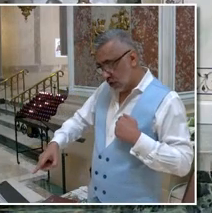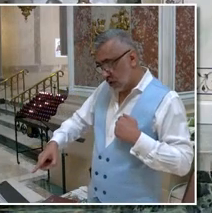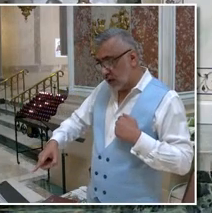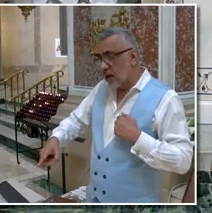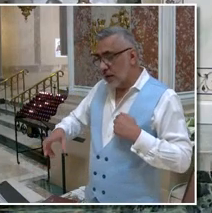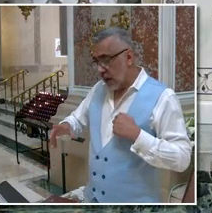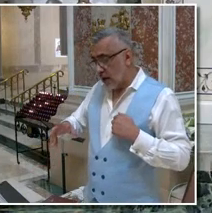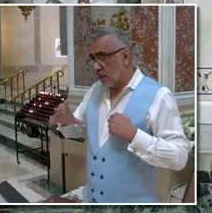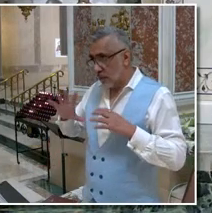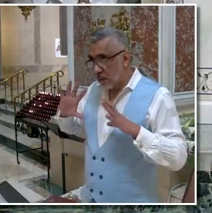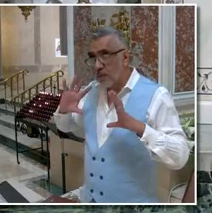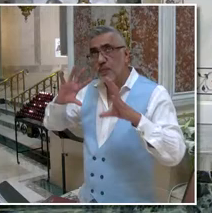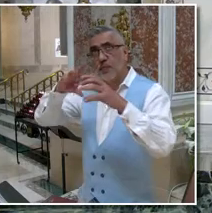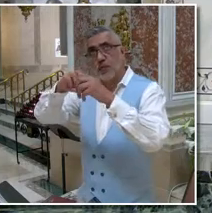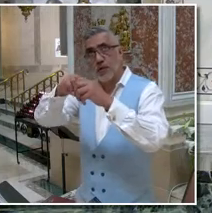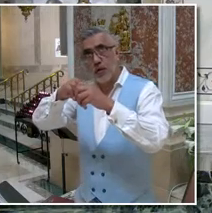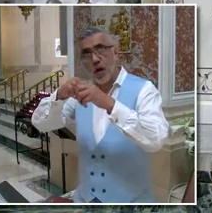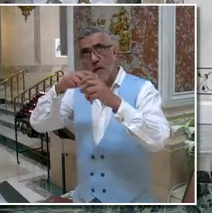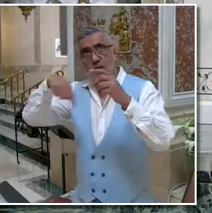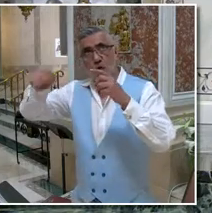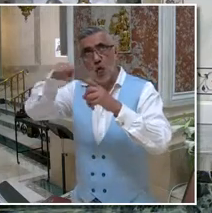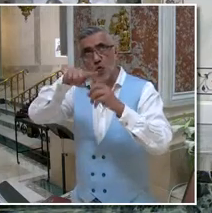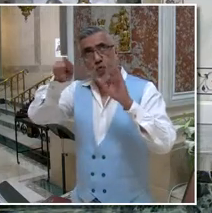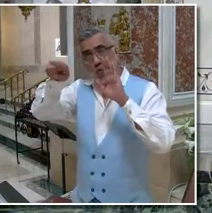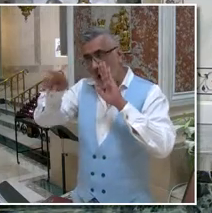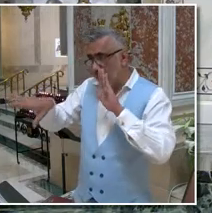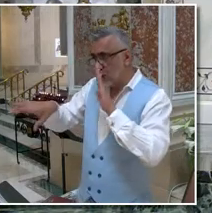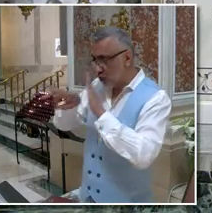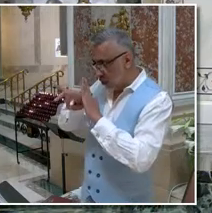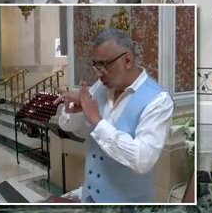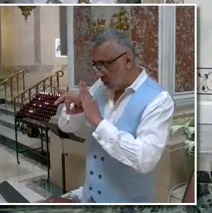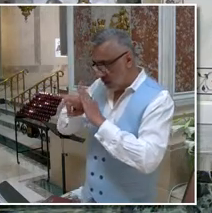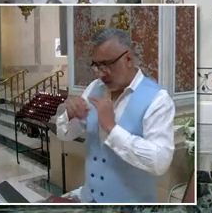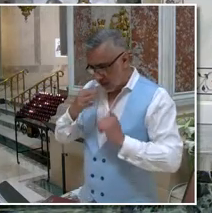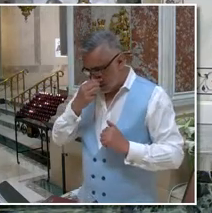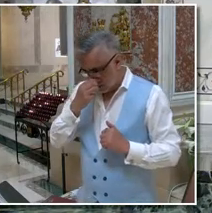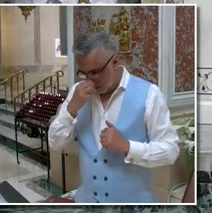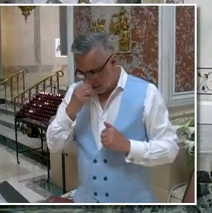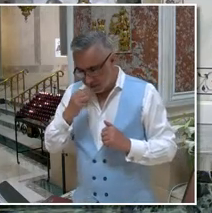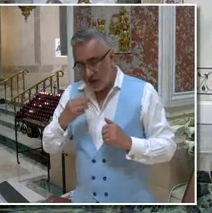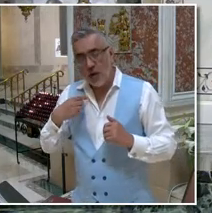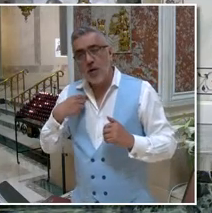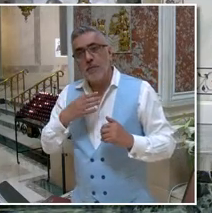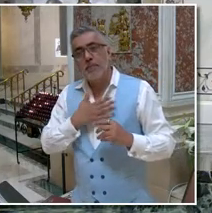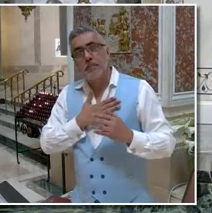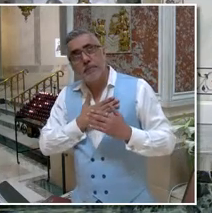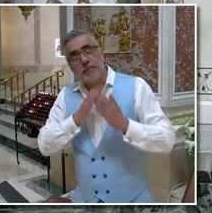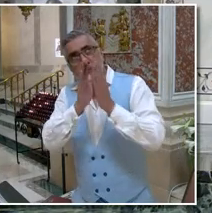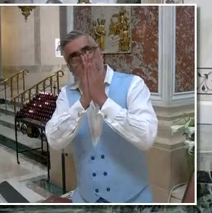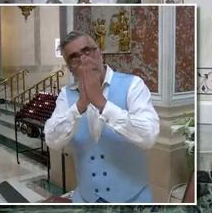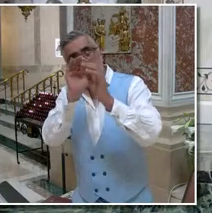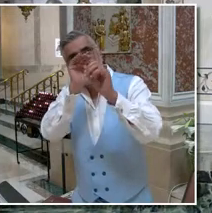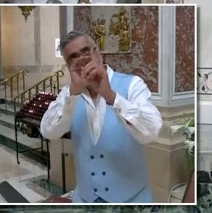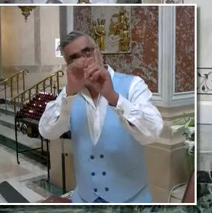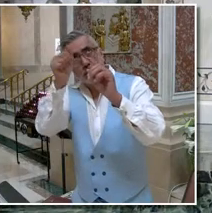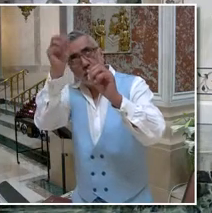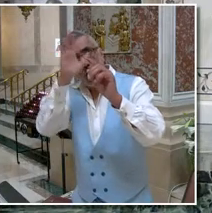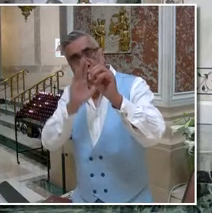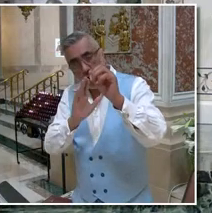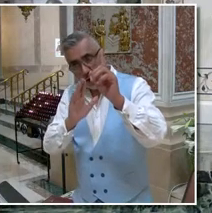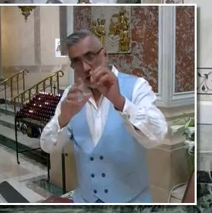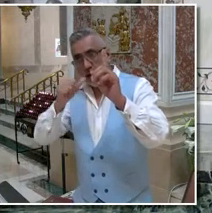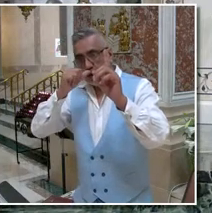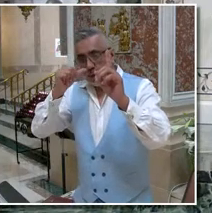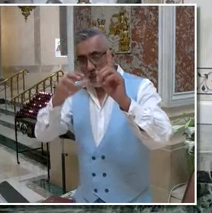counted among the flock of those you have chosen. Be pleased, O God, we pray, to